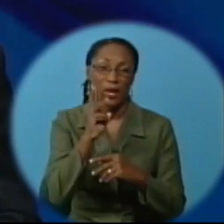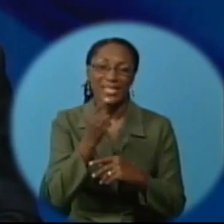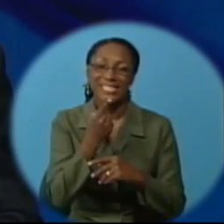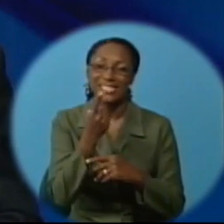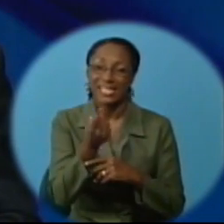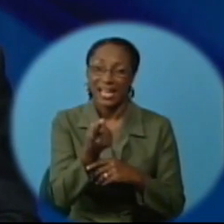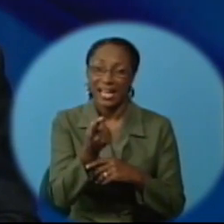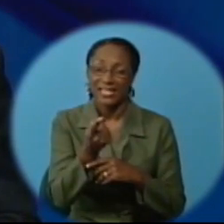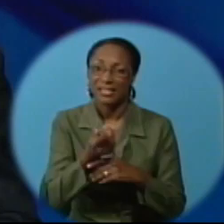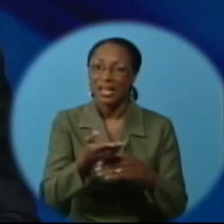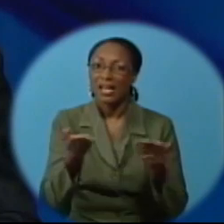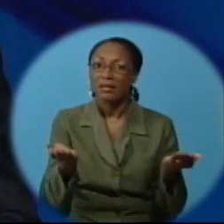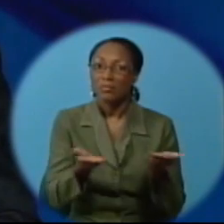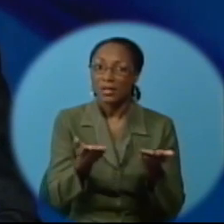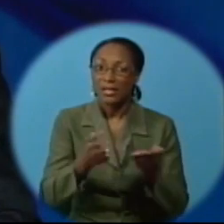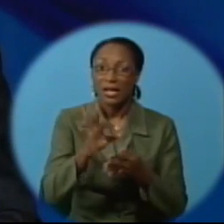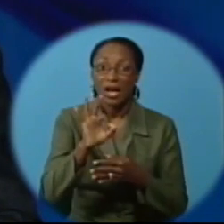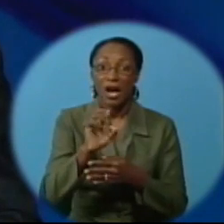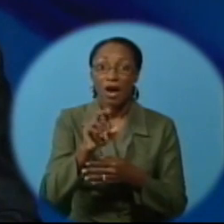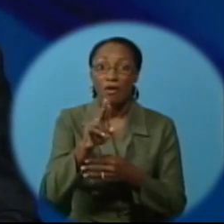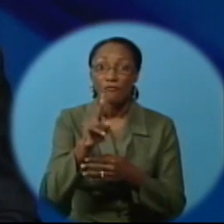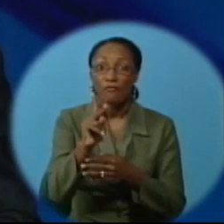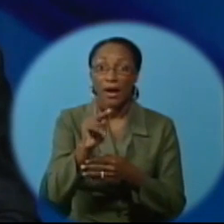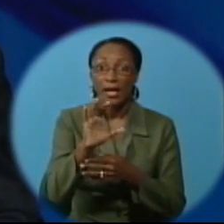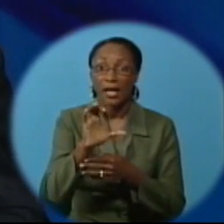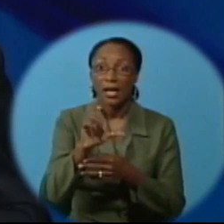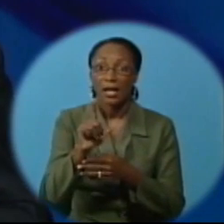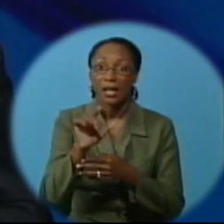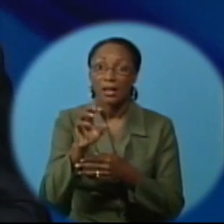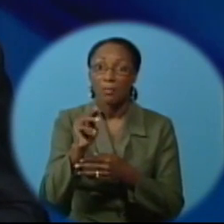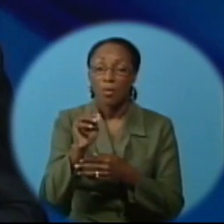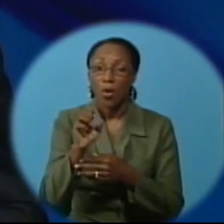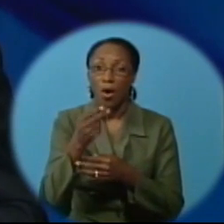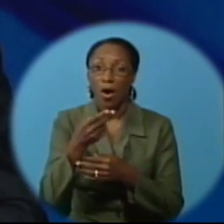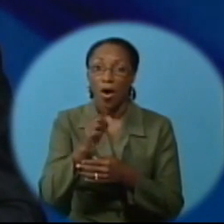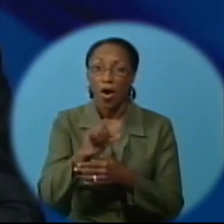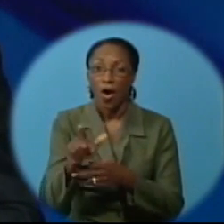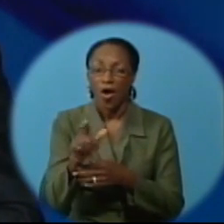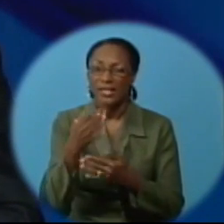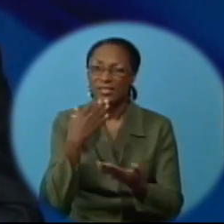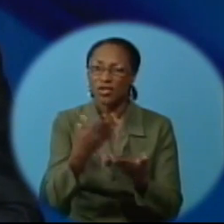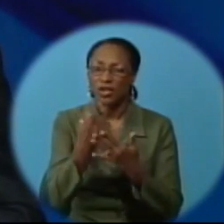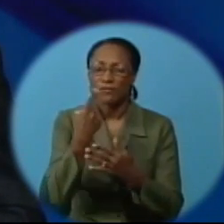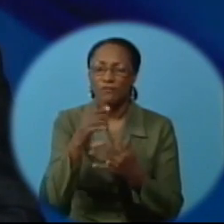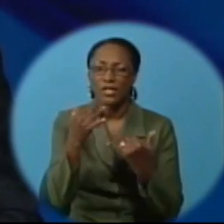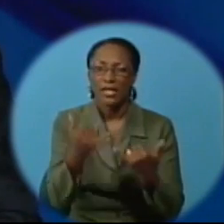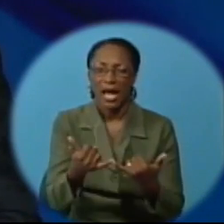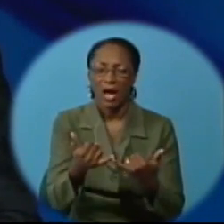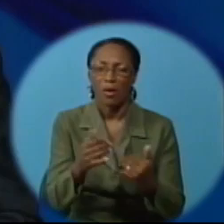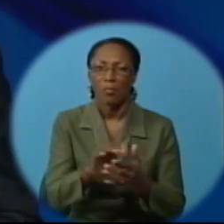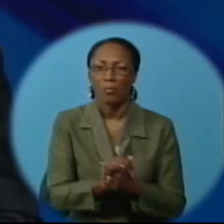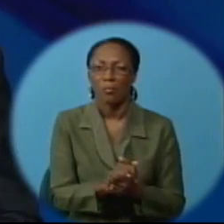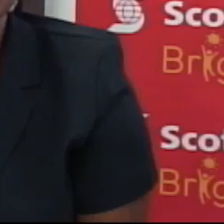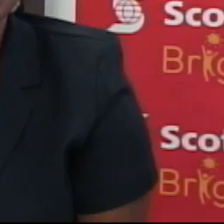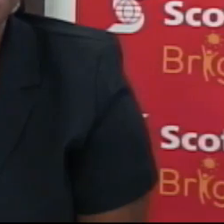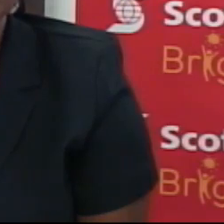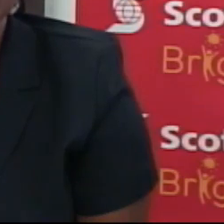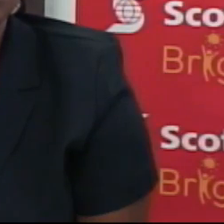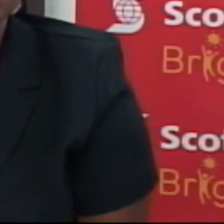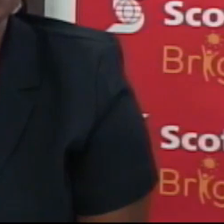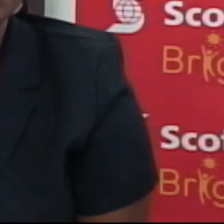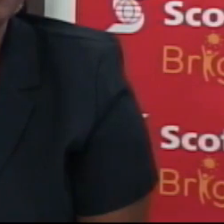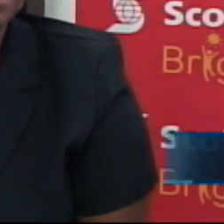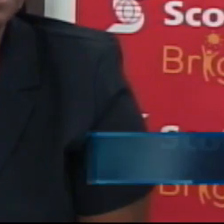the present location, the Frank Cullimore Hall, is ideal for now, and she doesn't foresee any move just yet. Well, if we can have